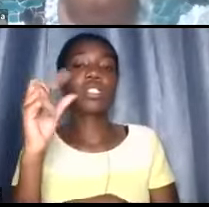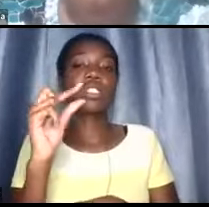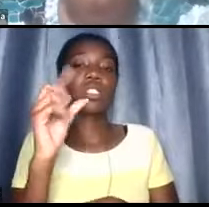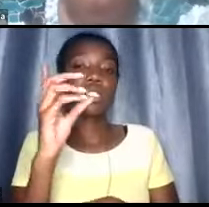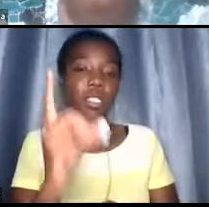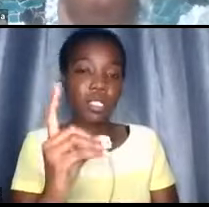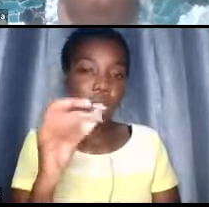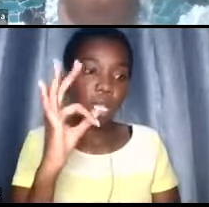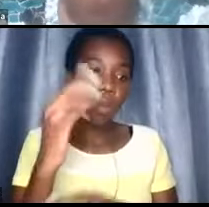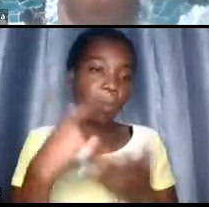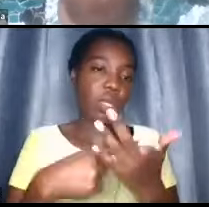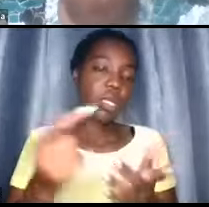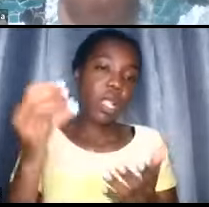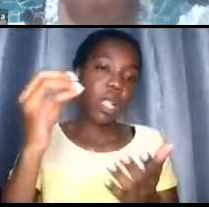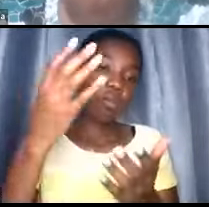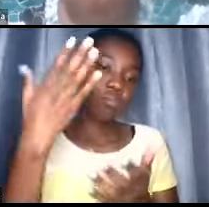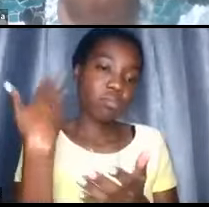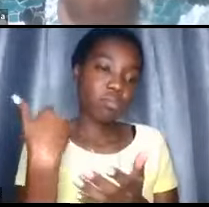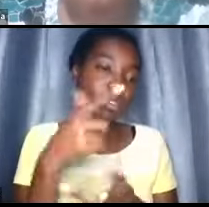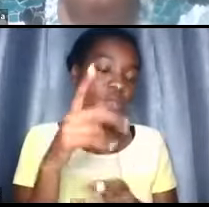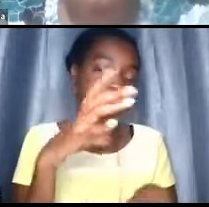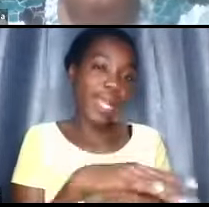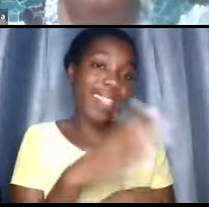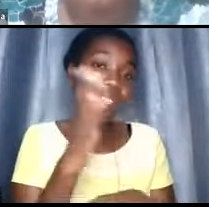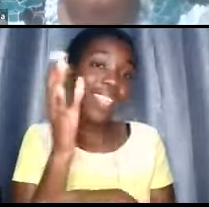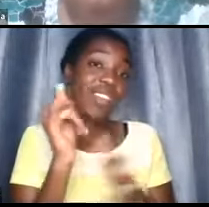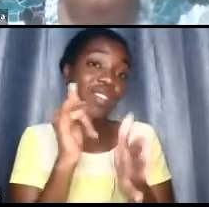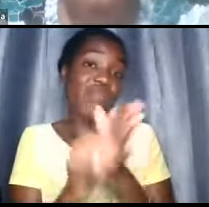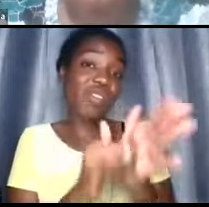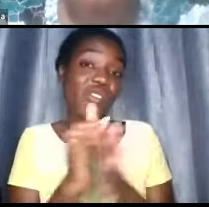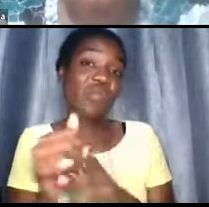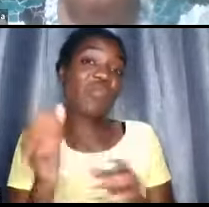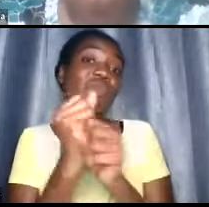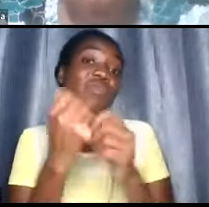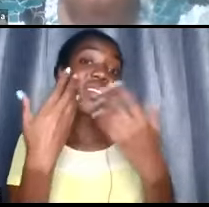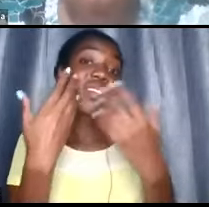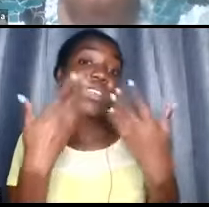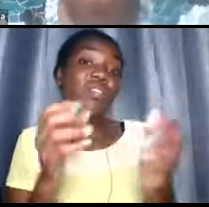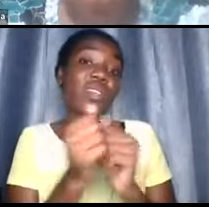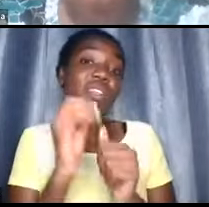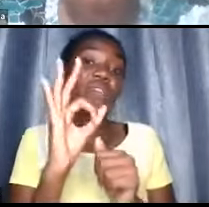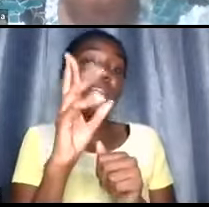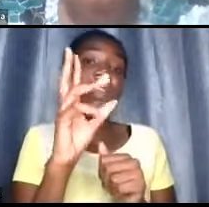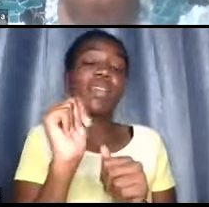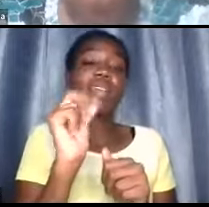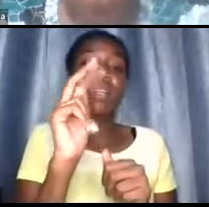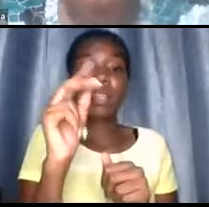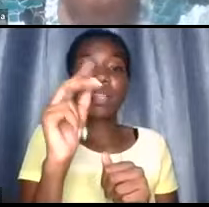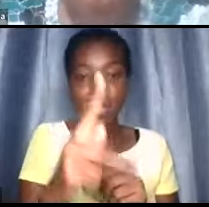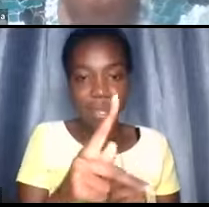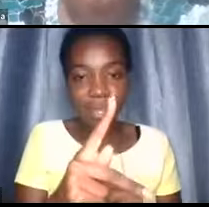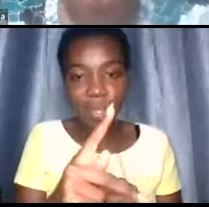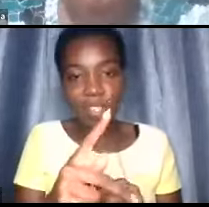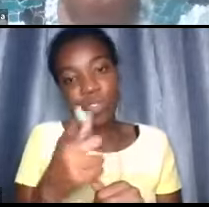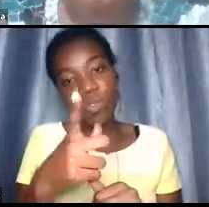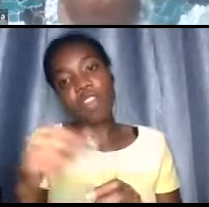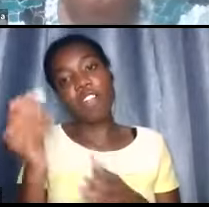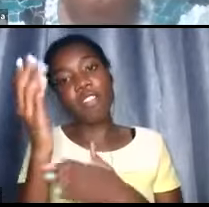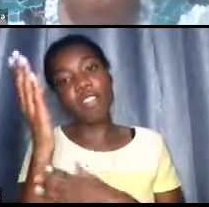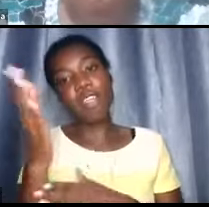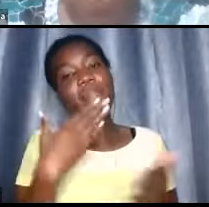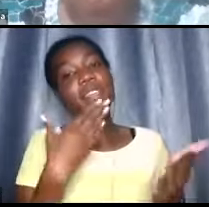weeks ago. You can find that on our YouTube channel. We did one with Frank. If you're looking to go abroad, please go there. Thank you,